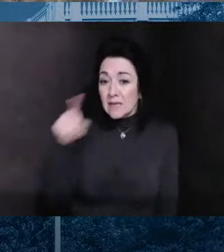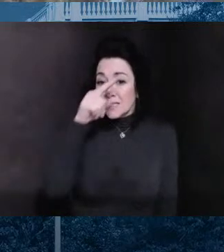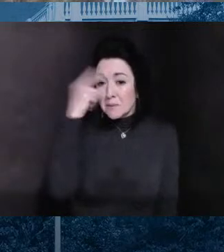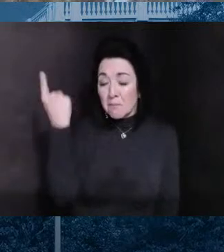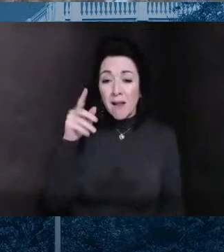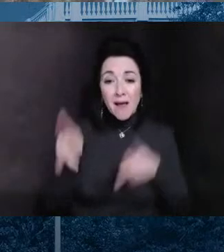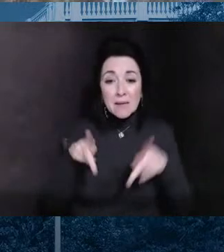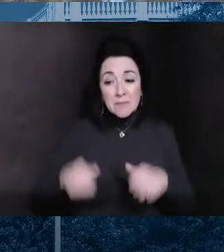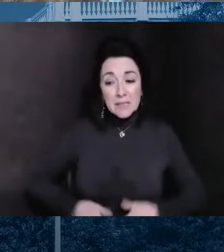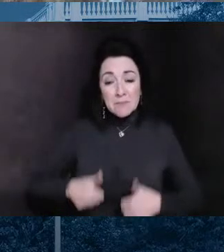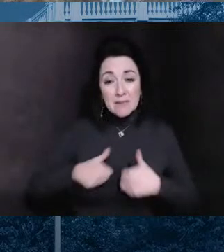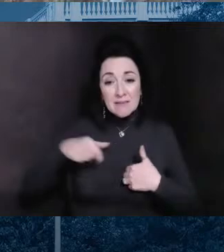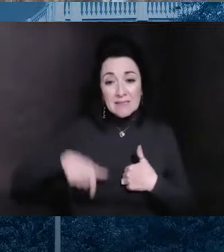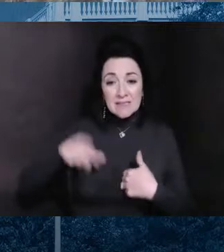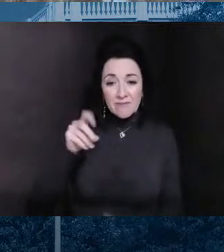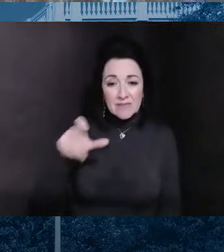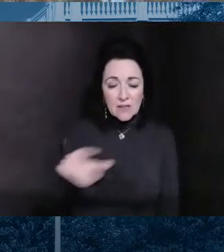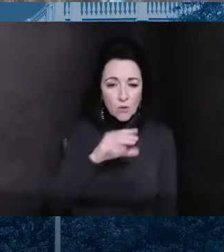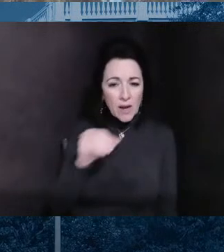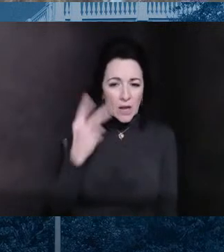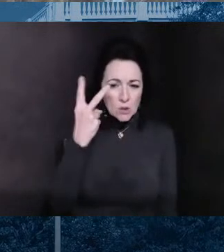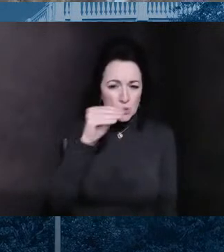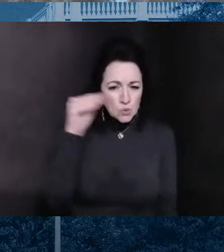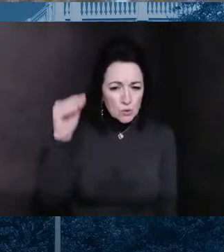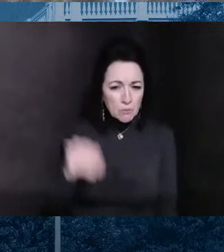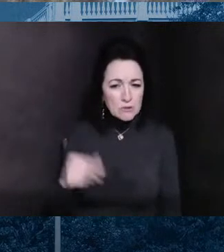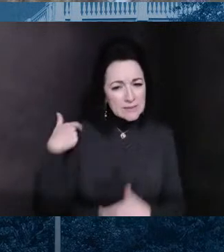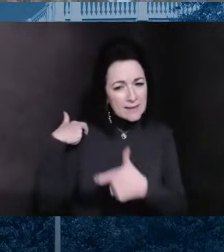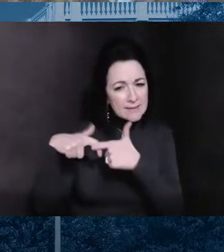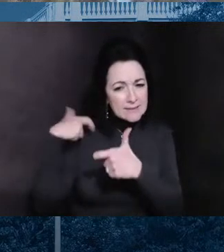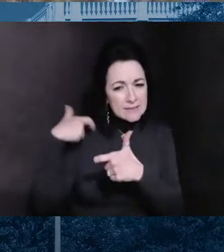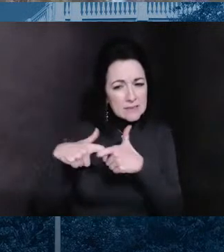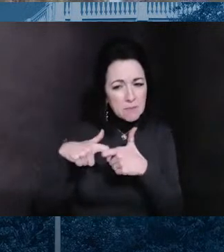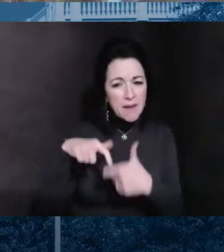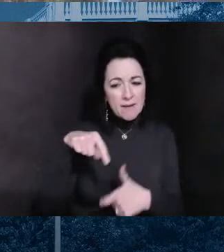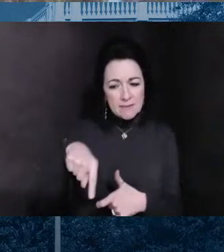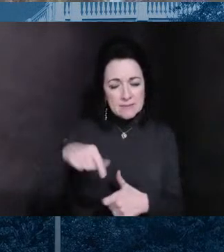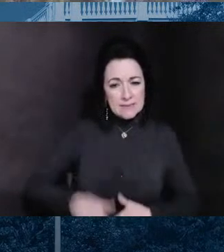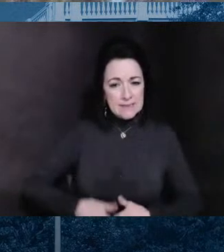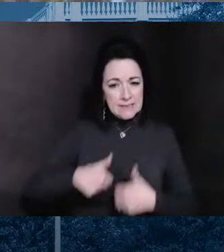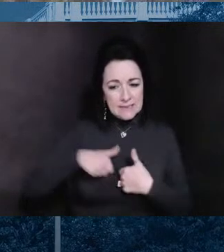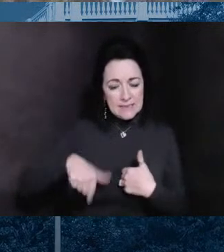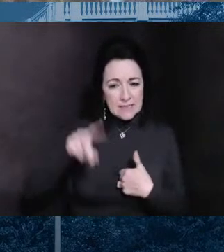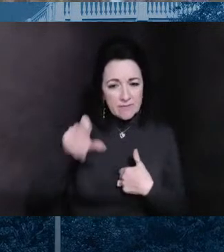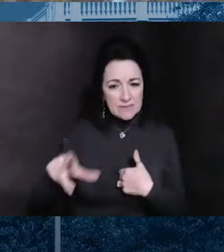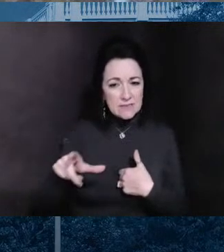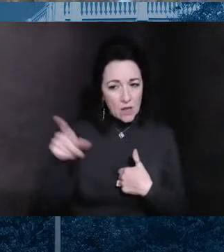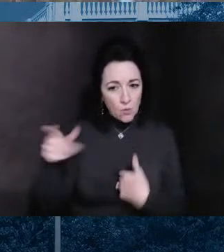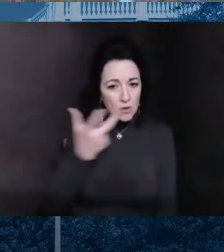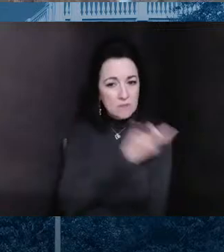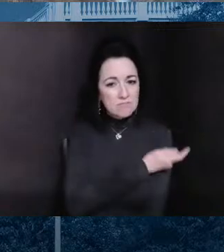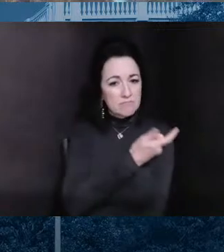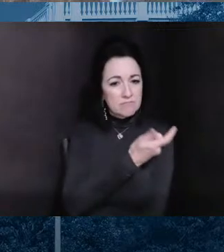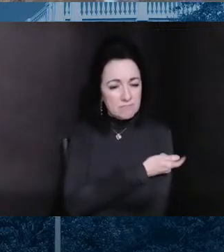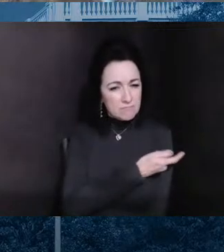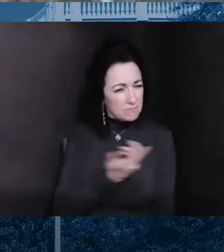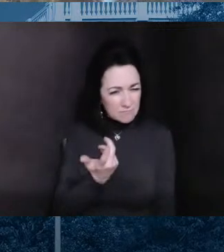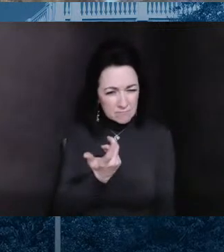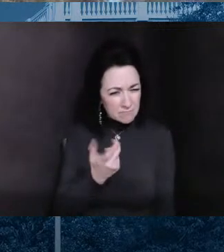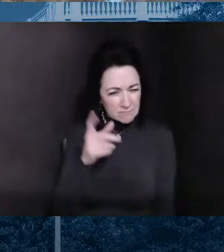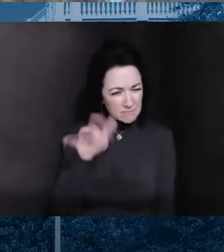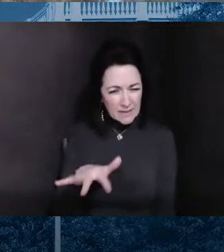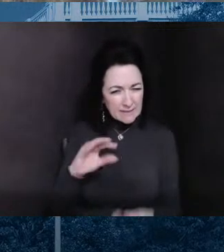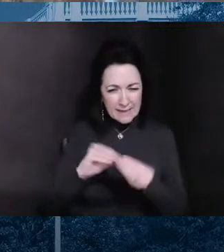about 2% of Hispanic Delawareans have been vaccinated to date. And so these numbers are not okay with